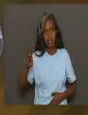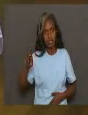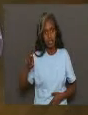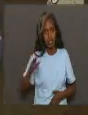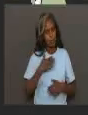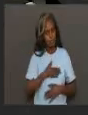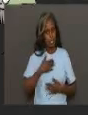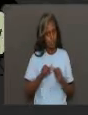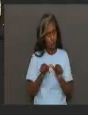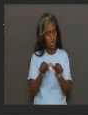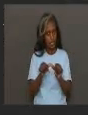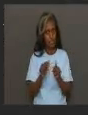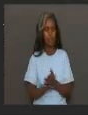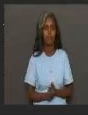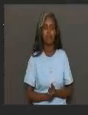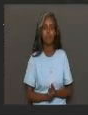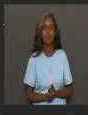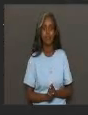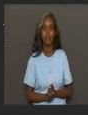ahead.